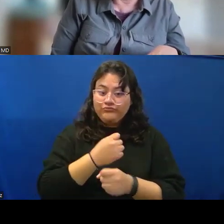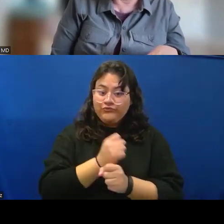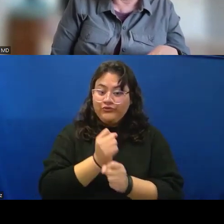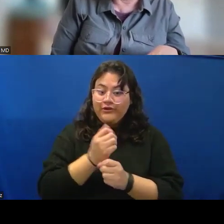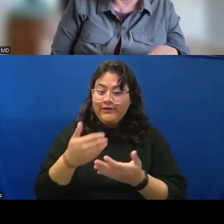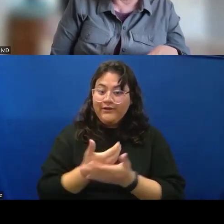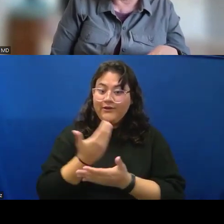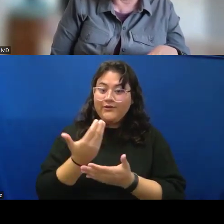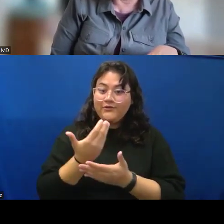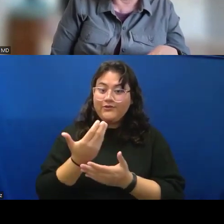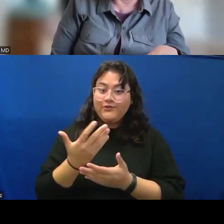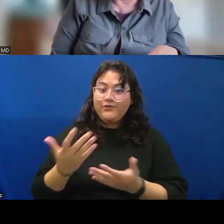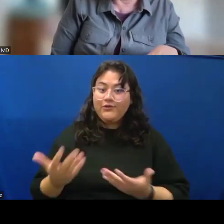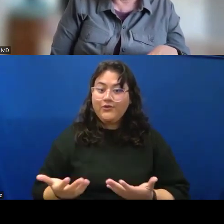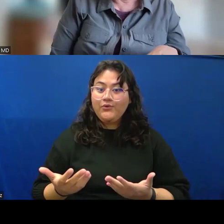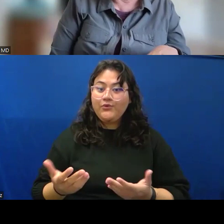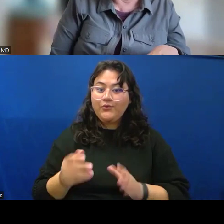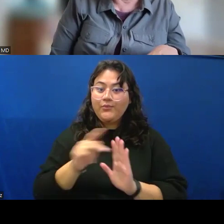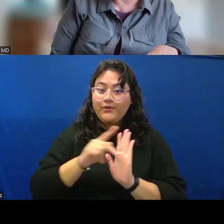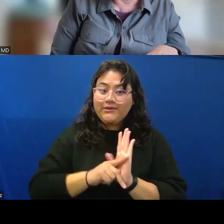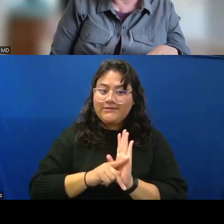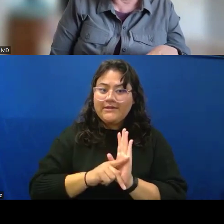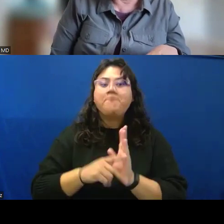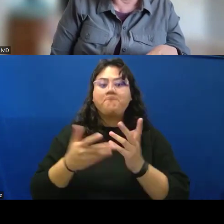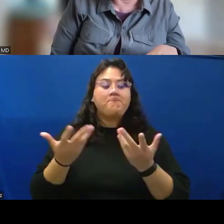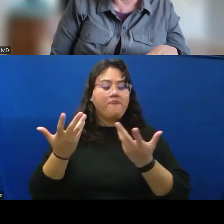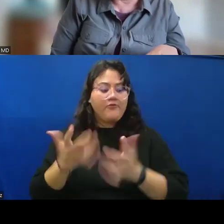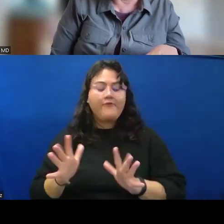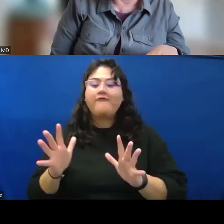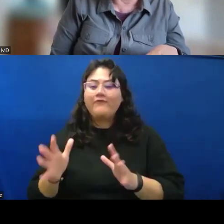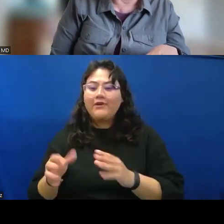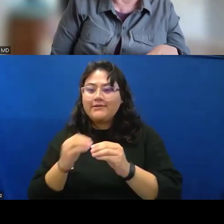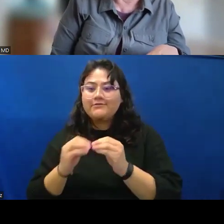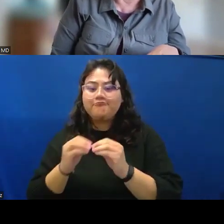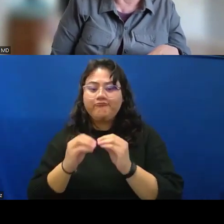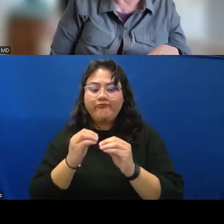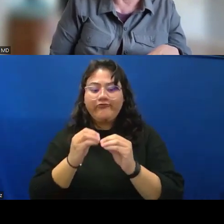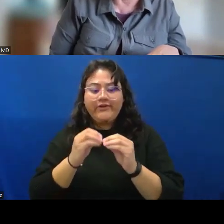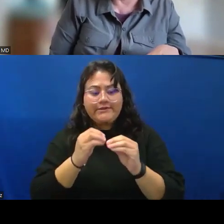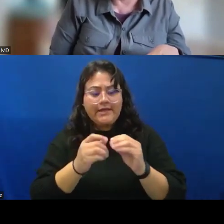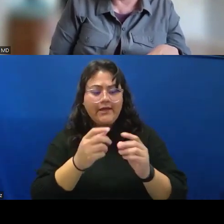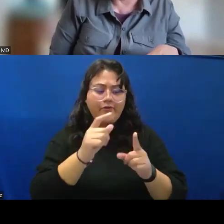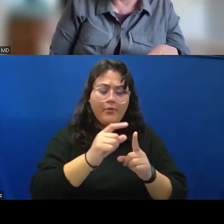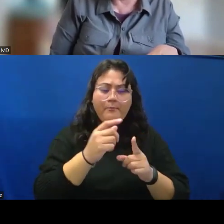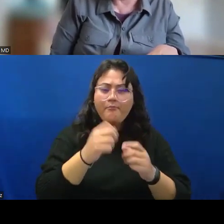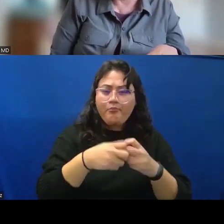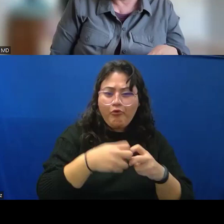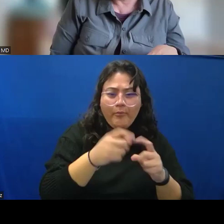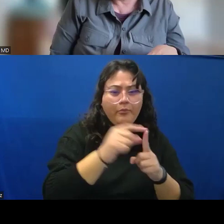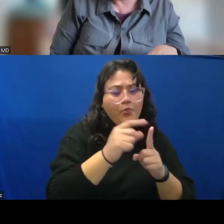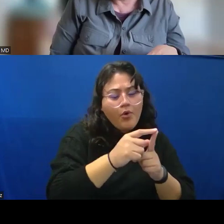it because we already had that fight. And we had established the presence of ASL in an AAP